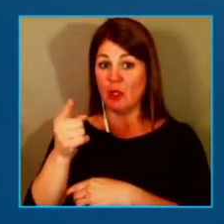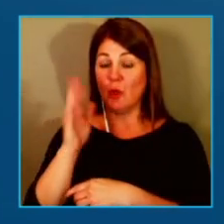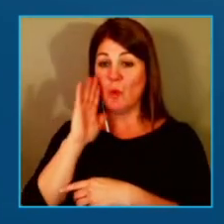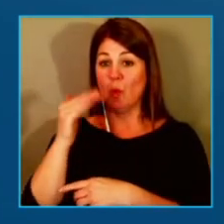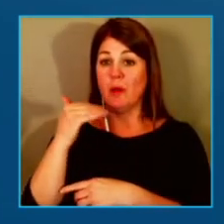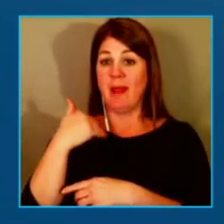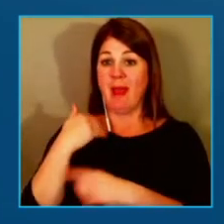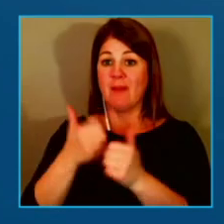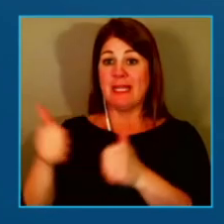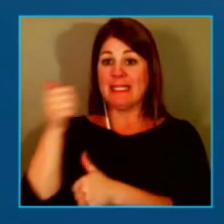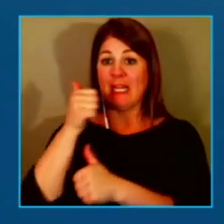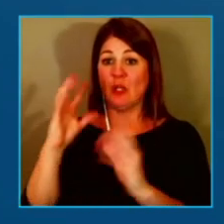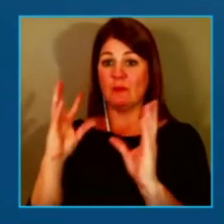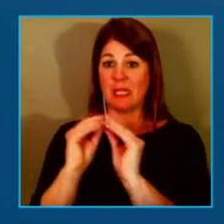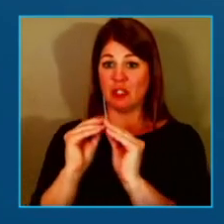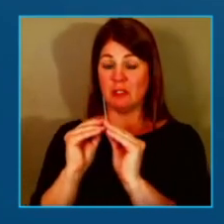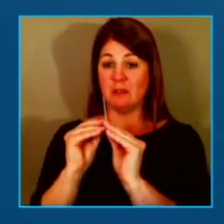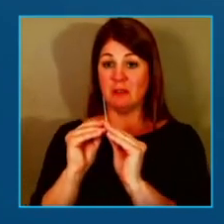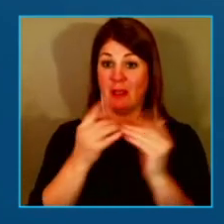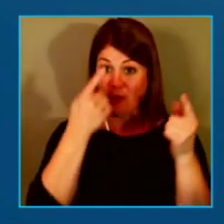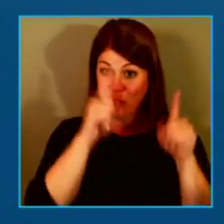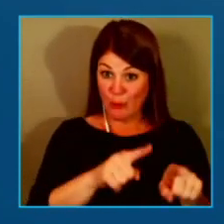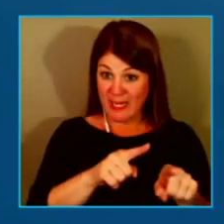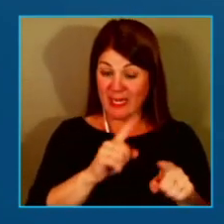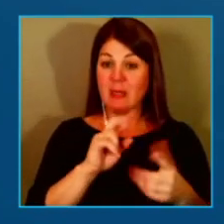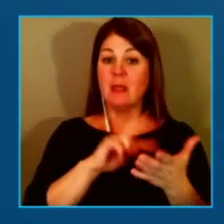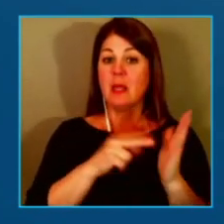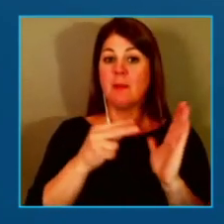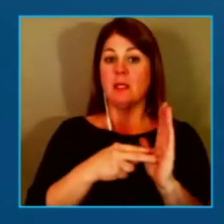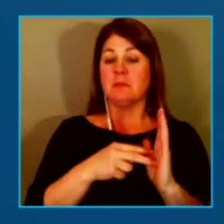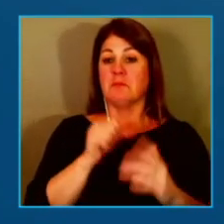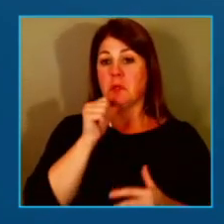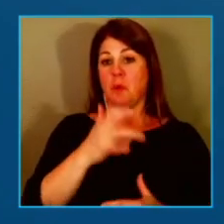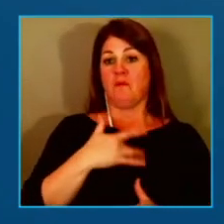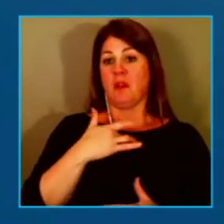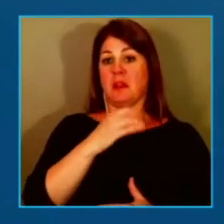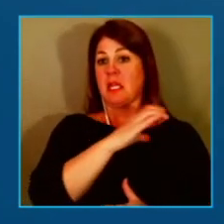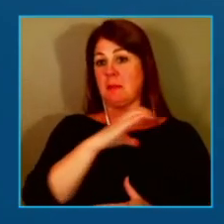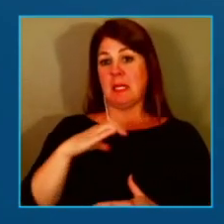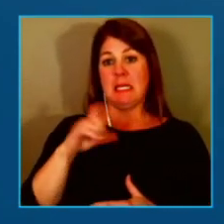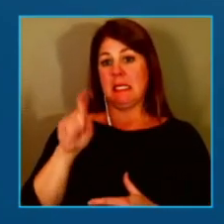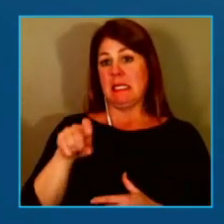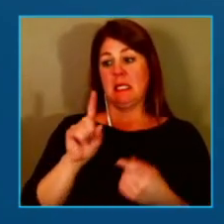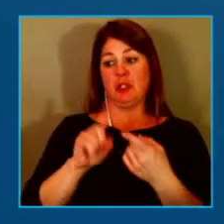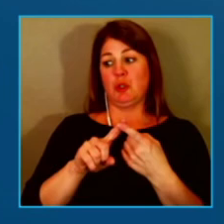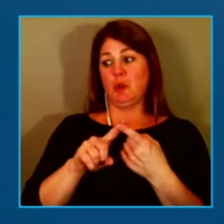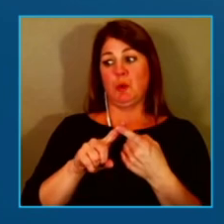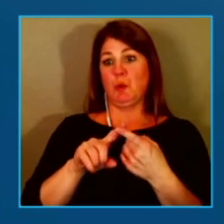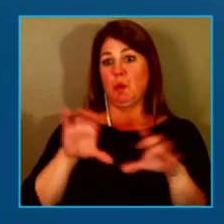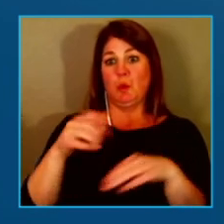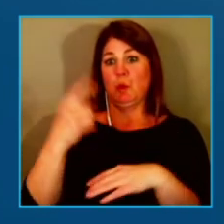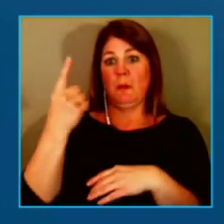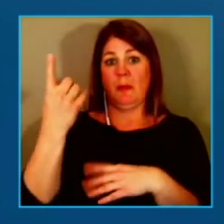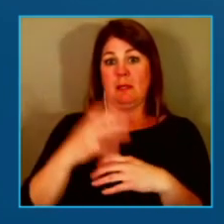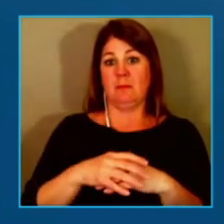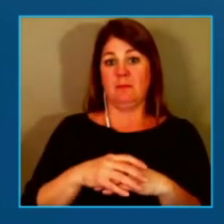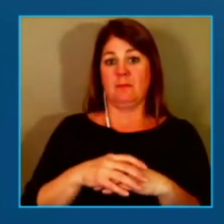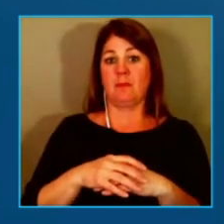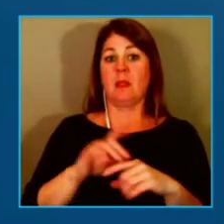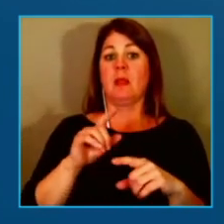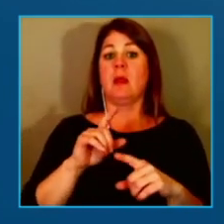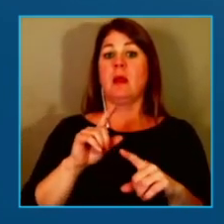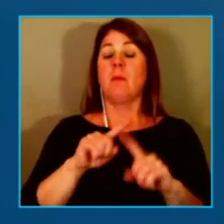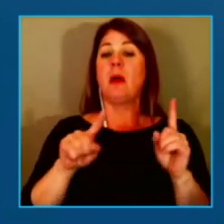session. And if she agrees to do that, then I don't think the committee needs to take any action. I think the comments that she has